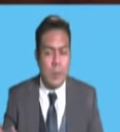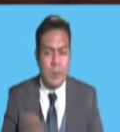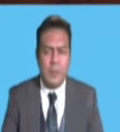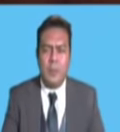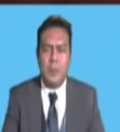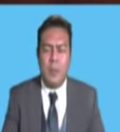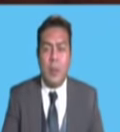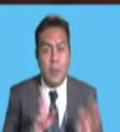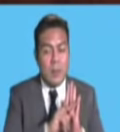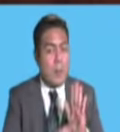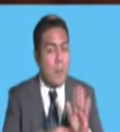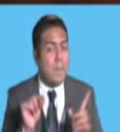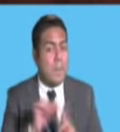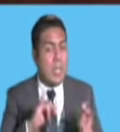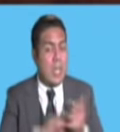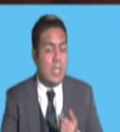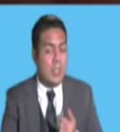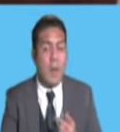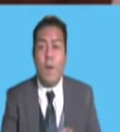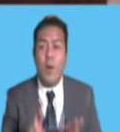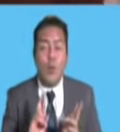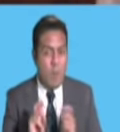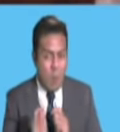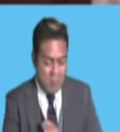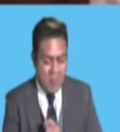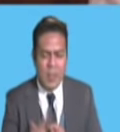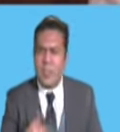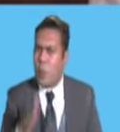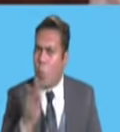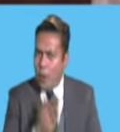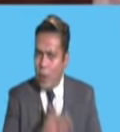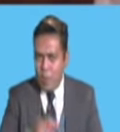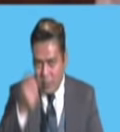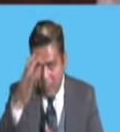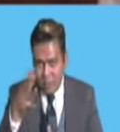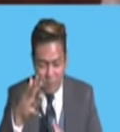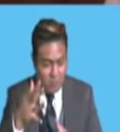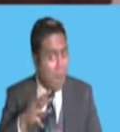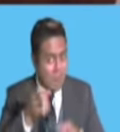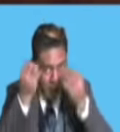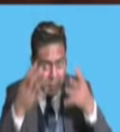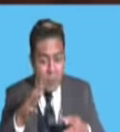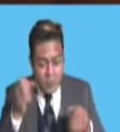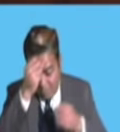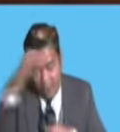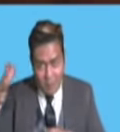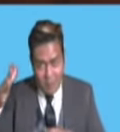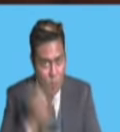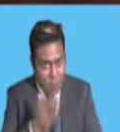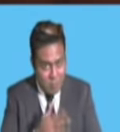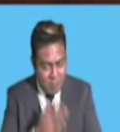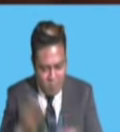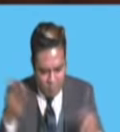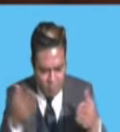public service reforms, this has motivated the Ministry to work smarter, by critically planning and